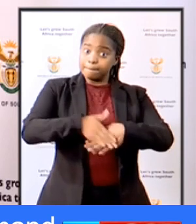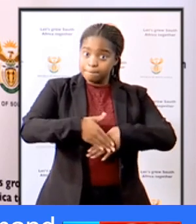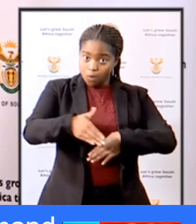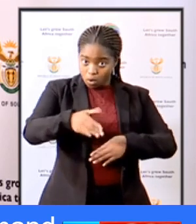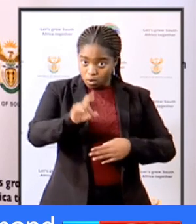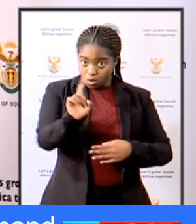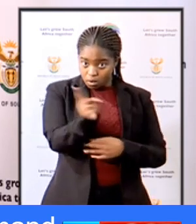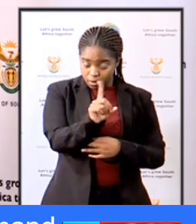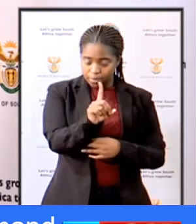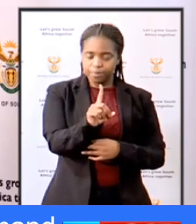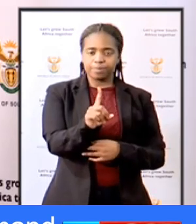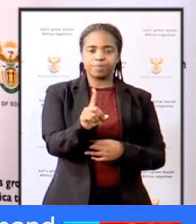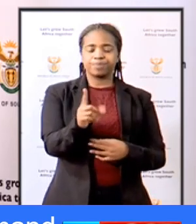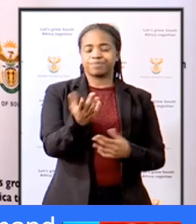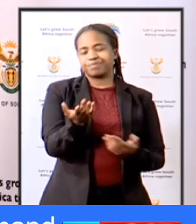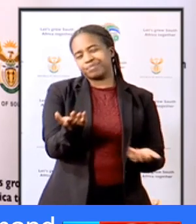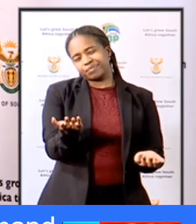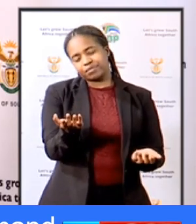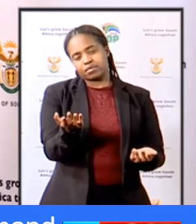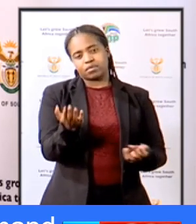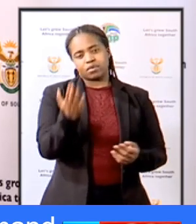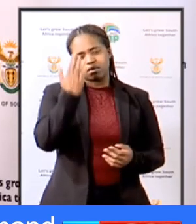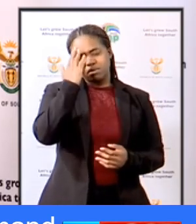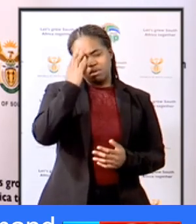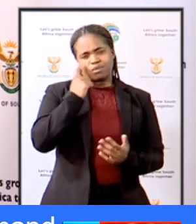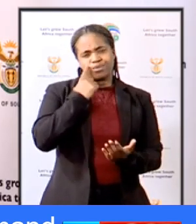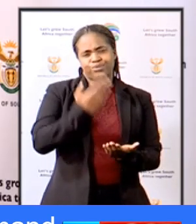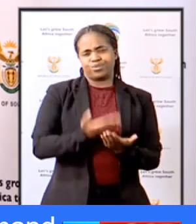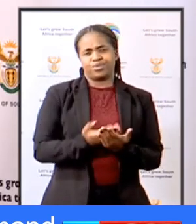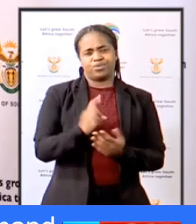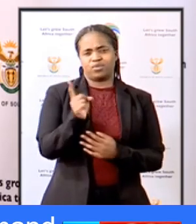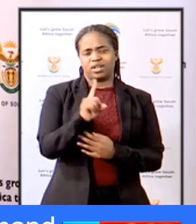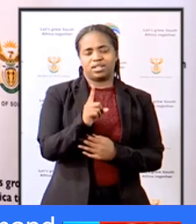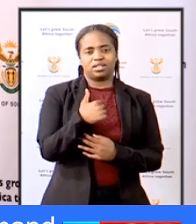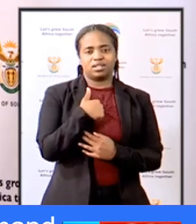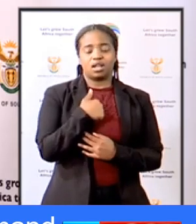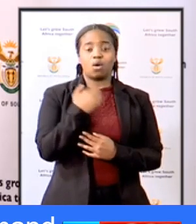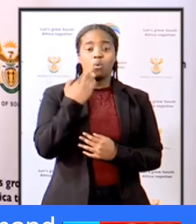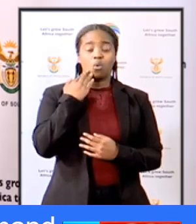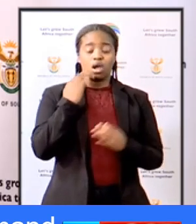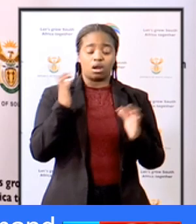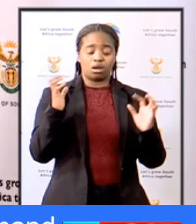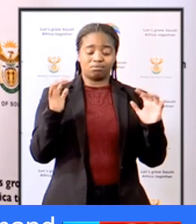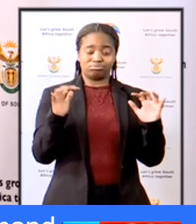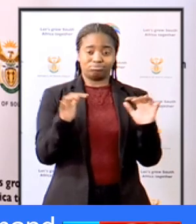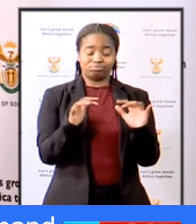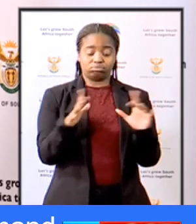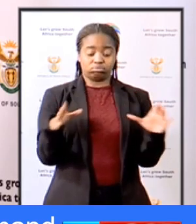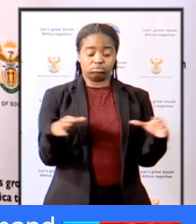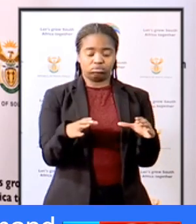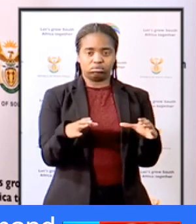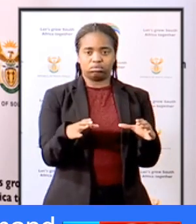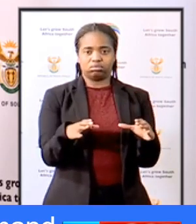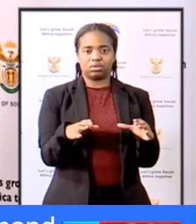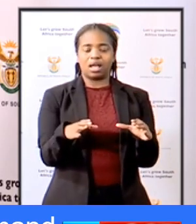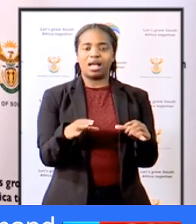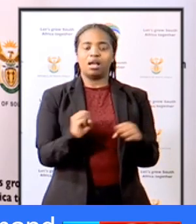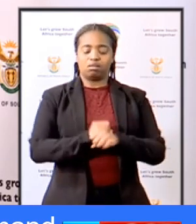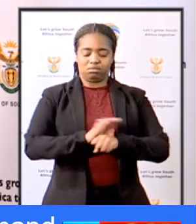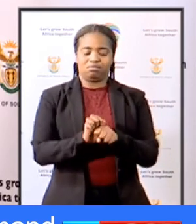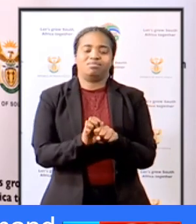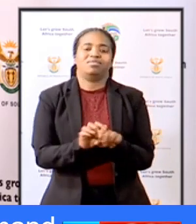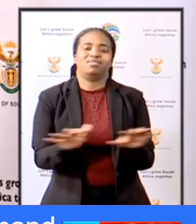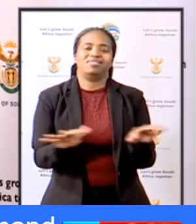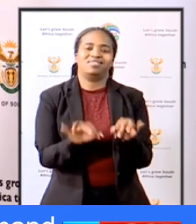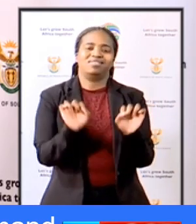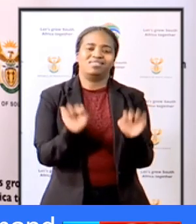is a fact, it's been proved that mass gatherings have made a big